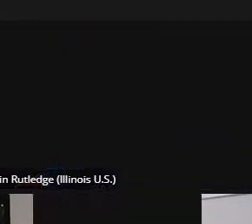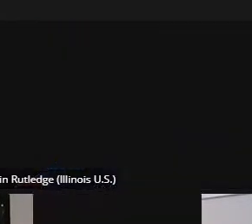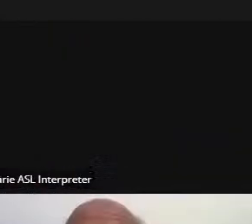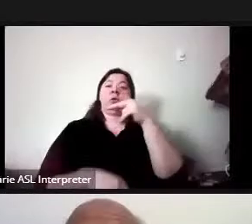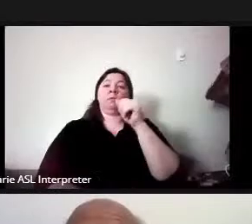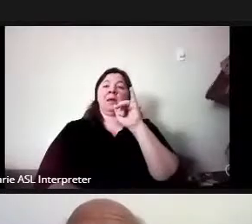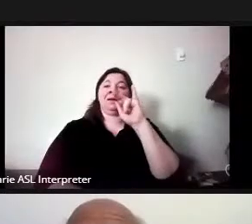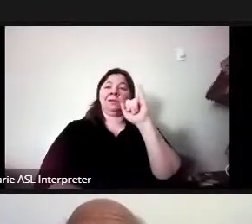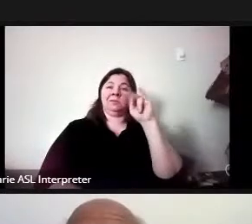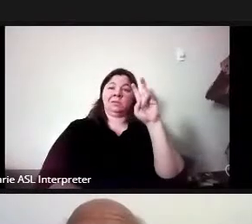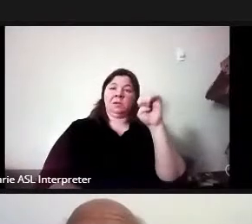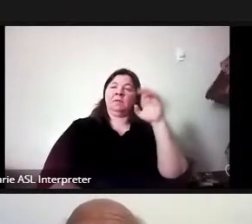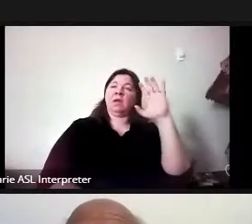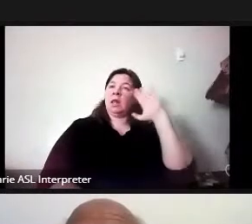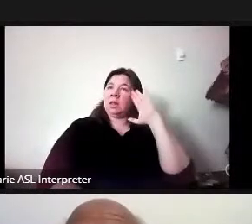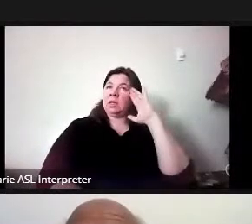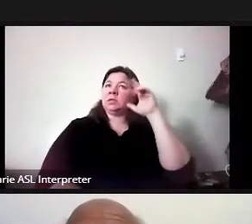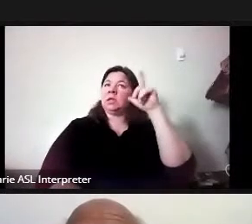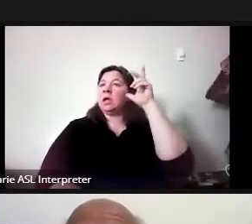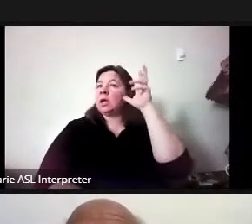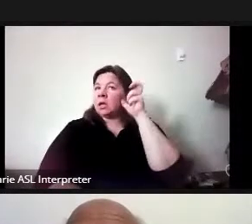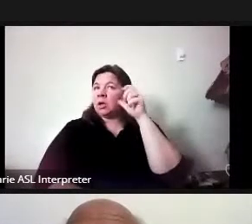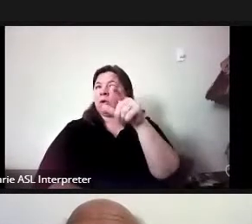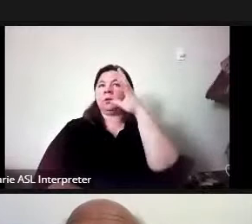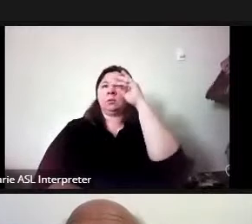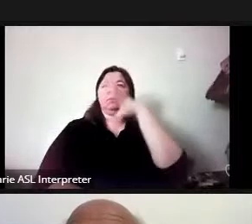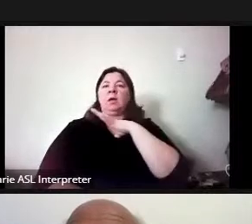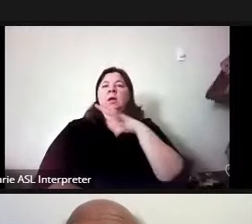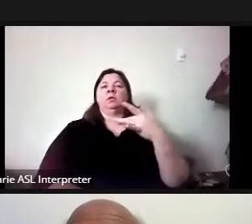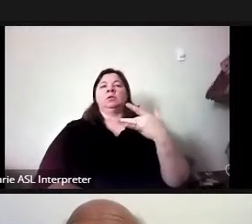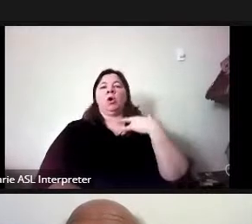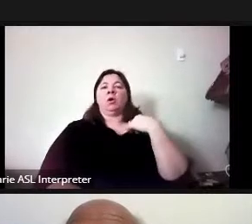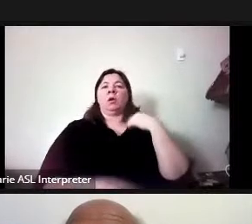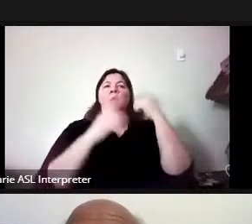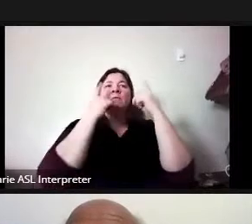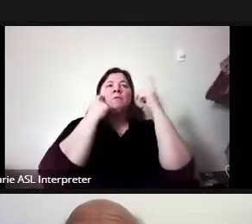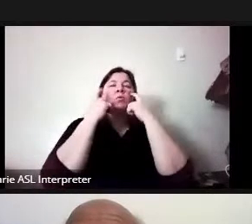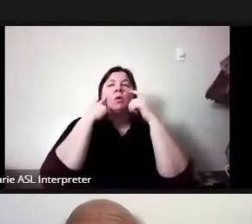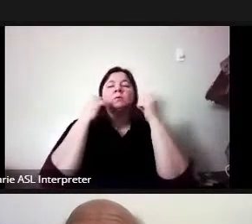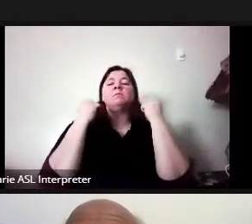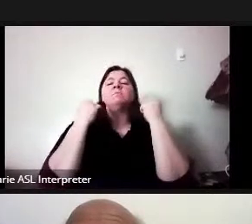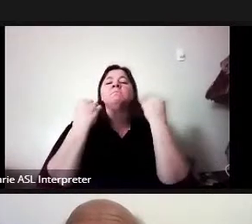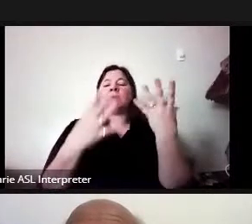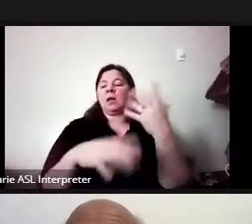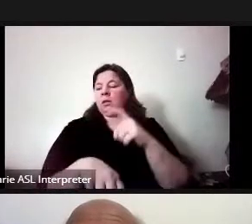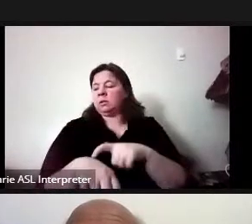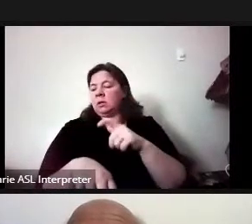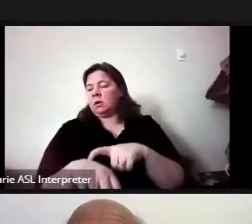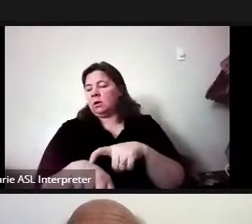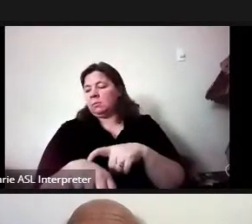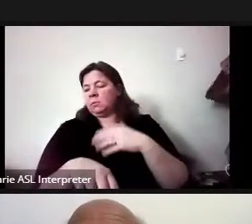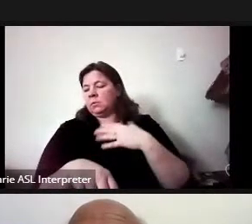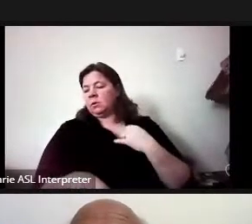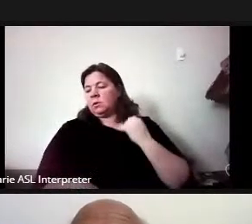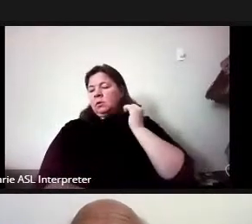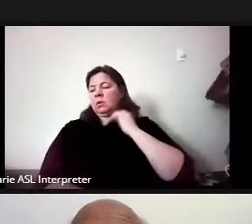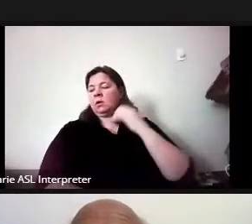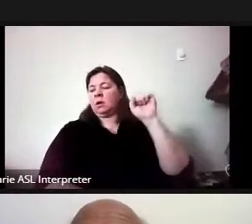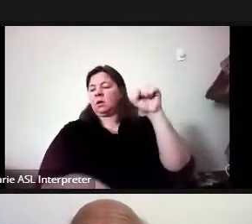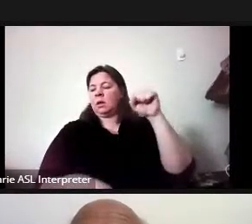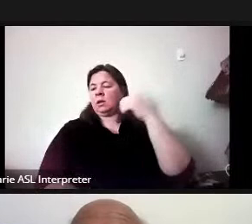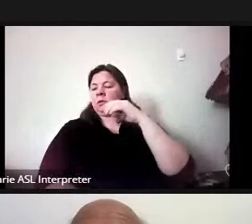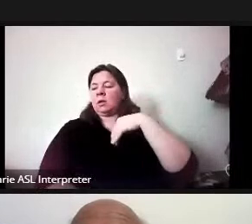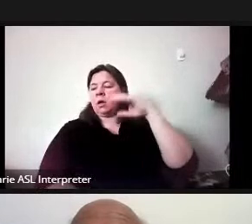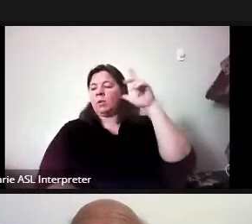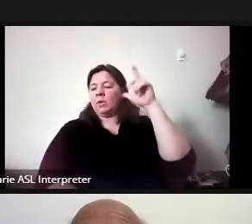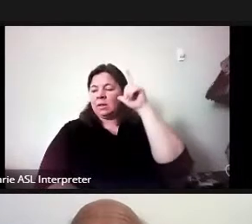just need to listen and hear this man's heart, because I've cried so many times just listening to Ash Mufarah.